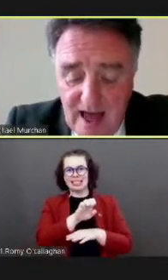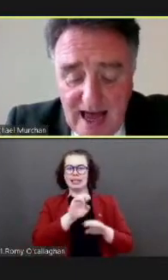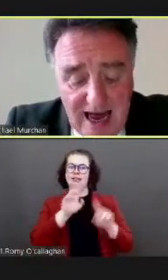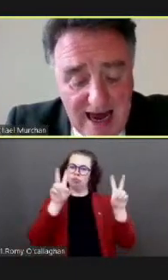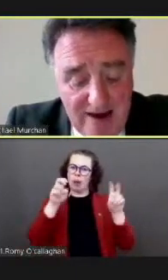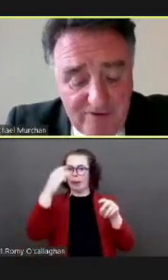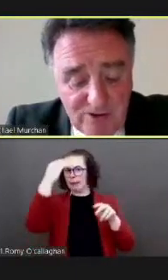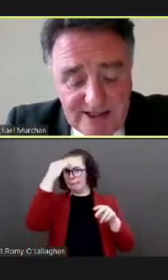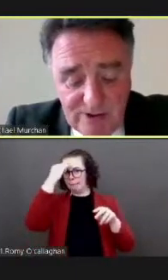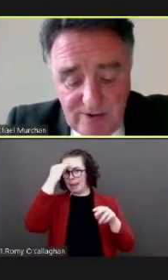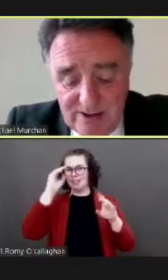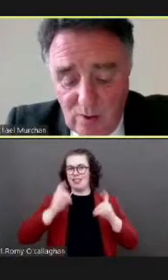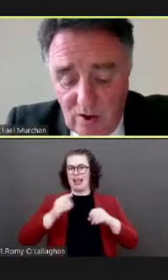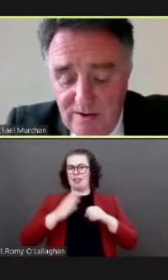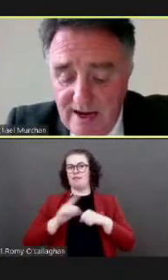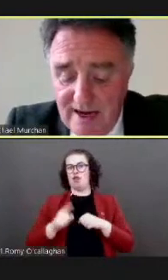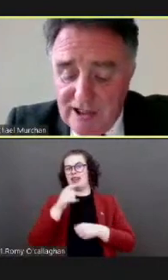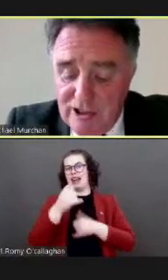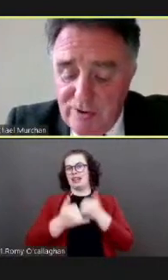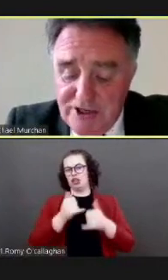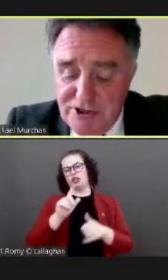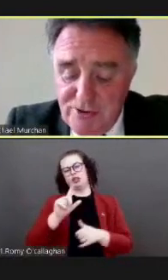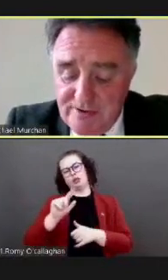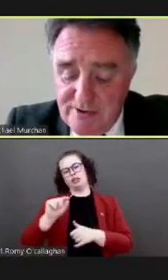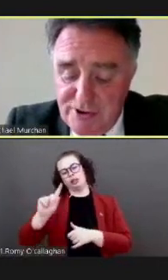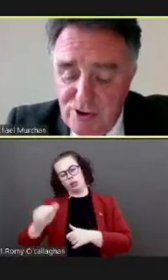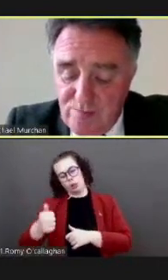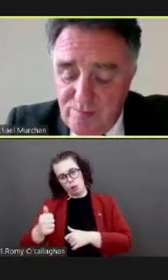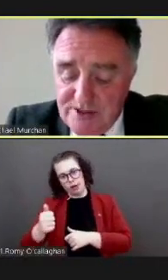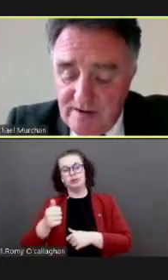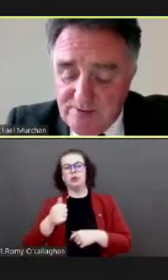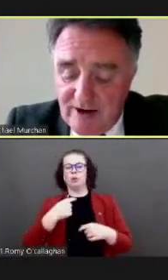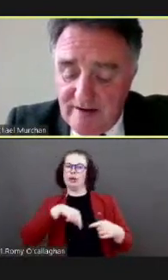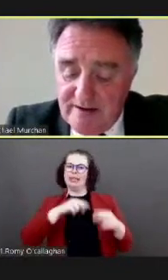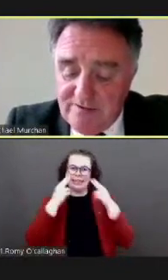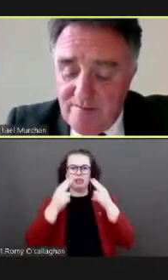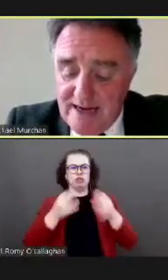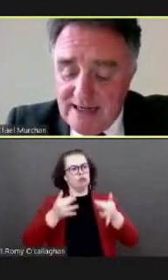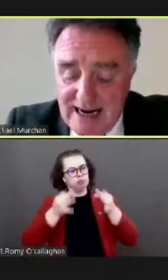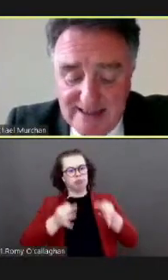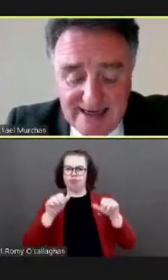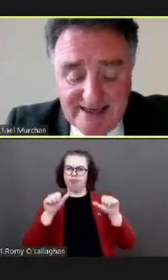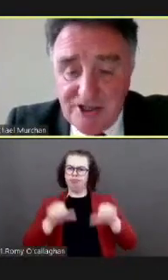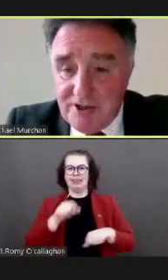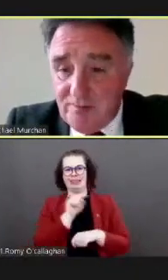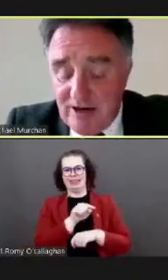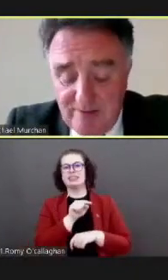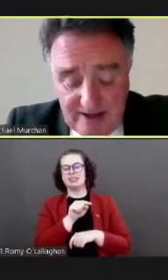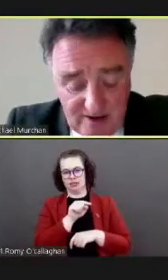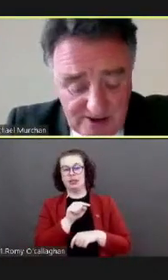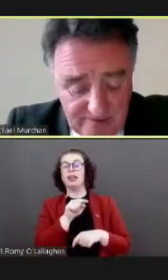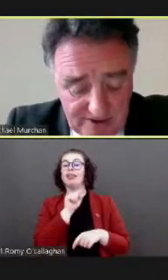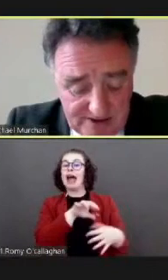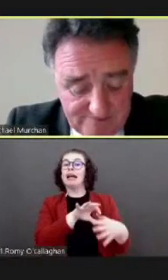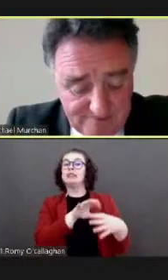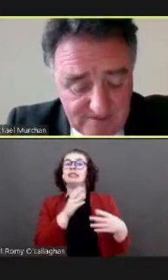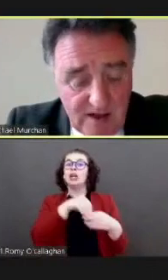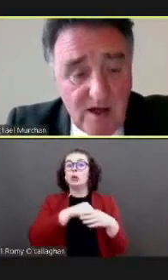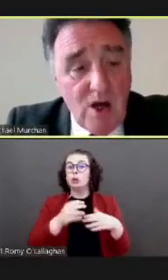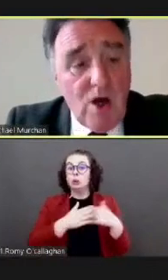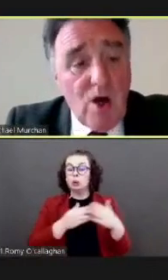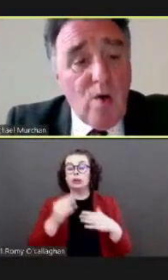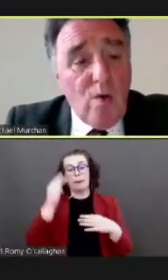year, for 2021, including new service priorities for mental health, addiction and primary care